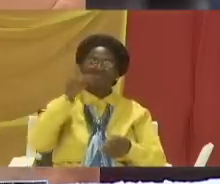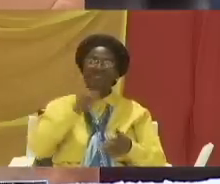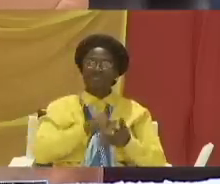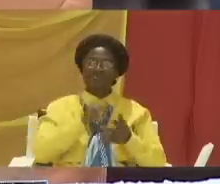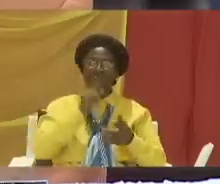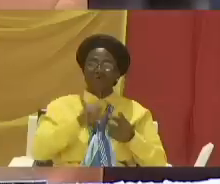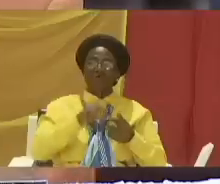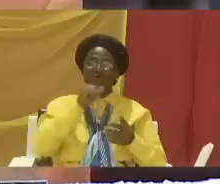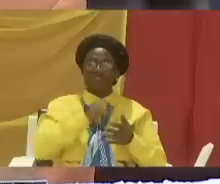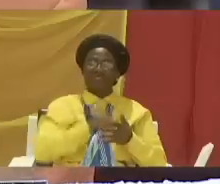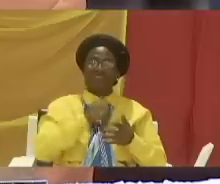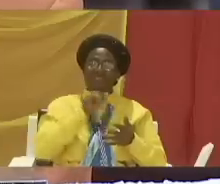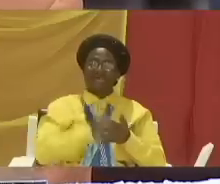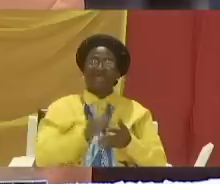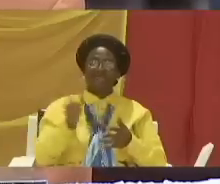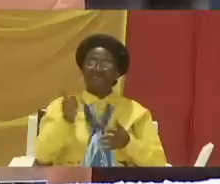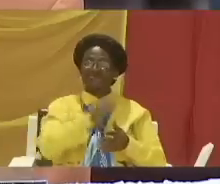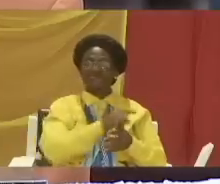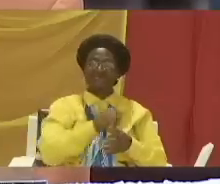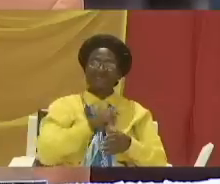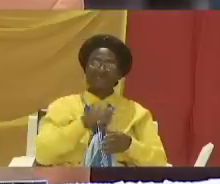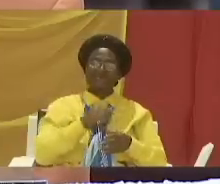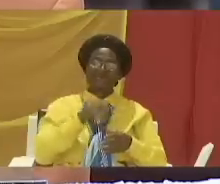Now, let me close.